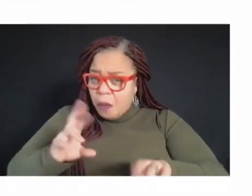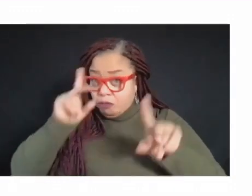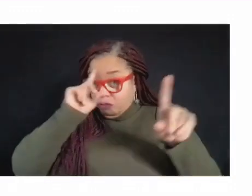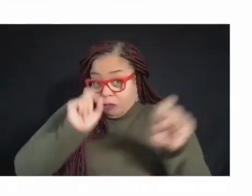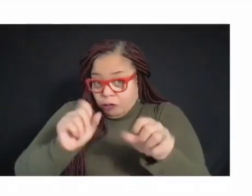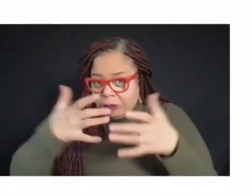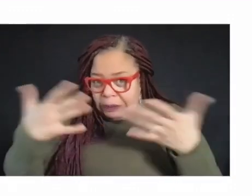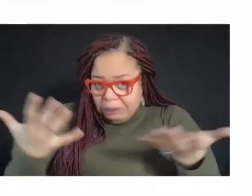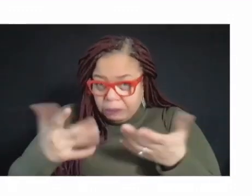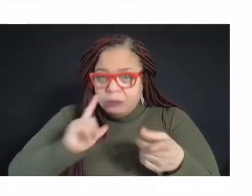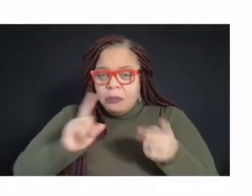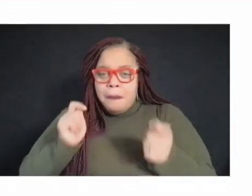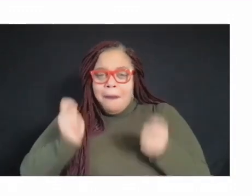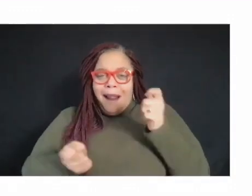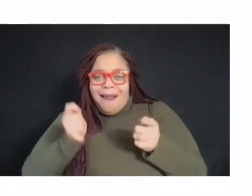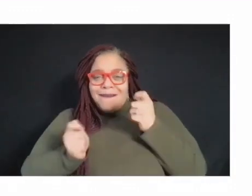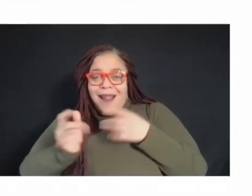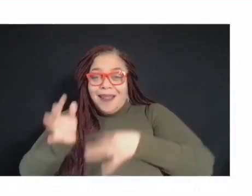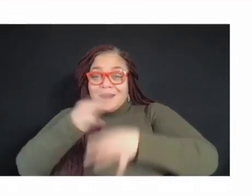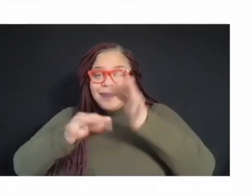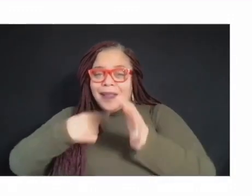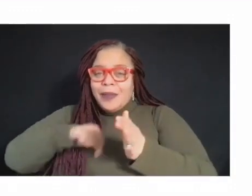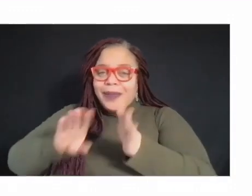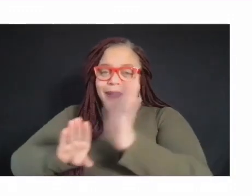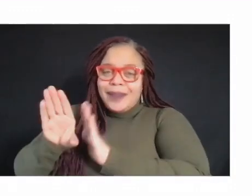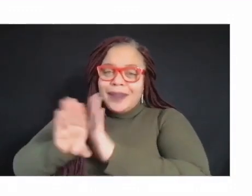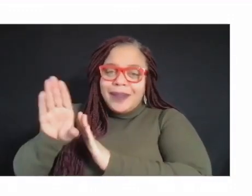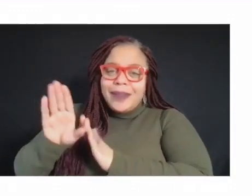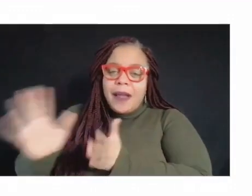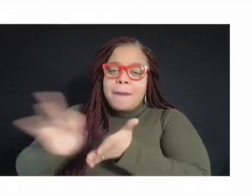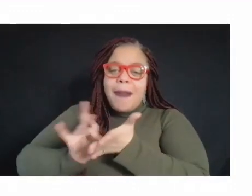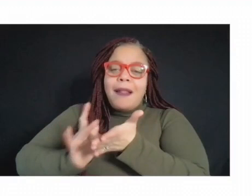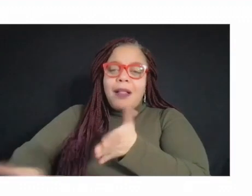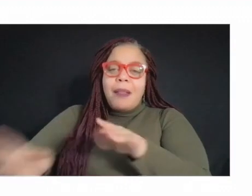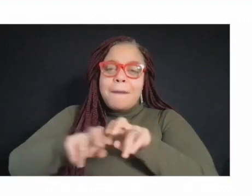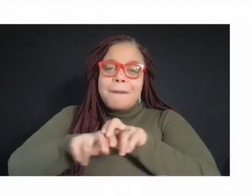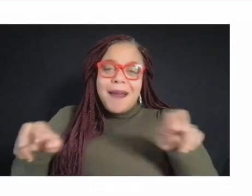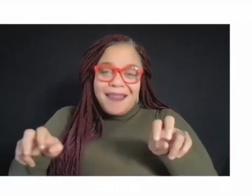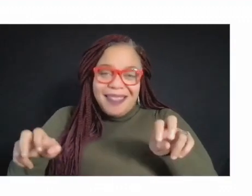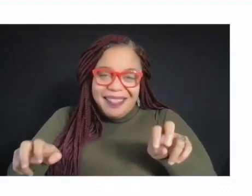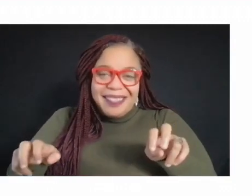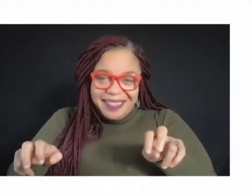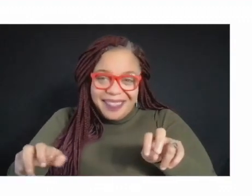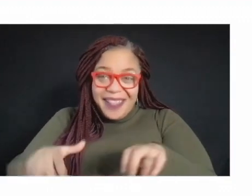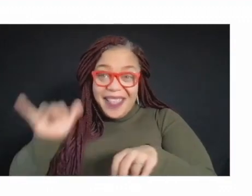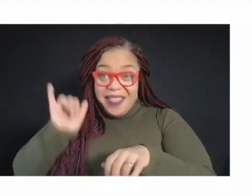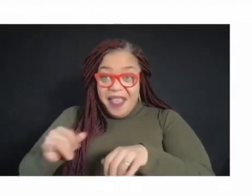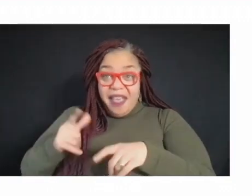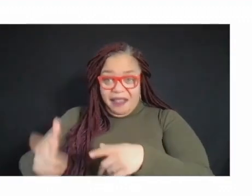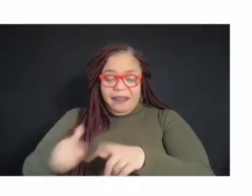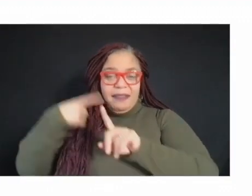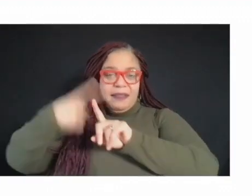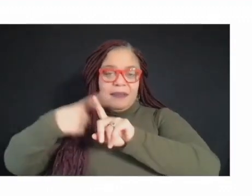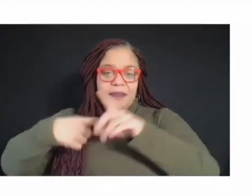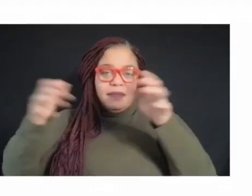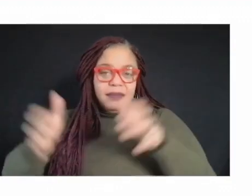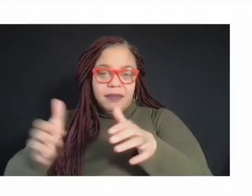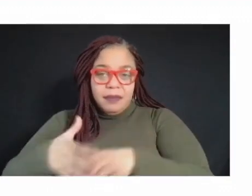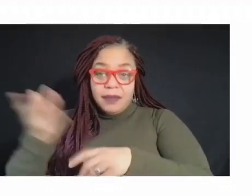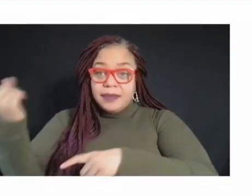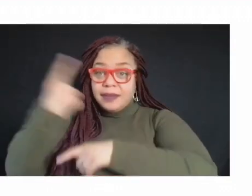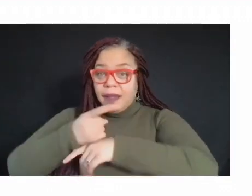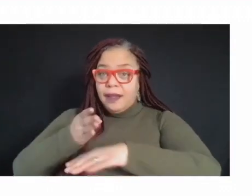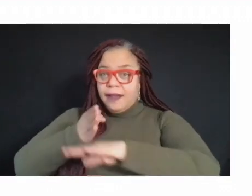developed a medical panel, and it was convened monthly the day after our Board of Supervisors COVID-19